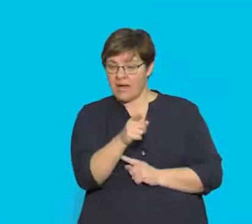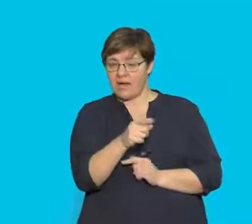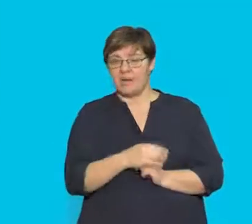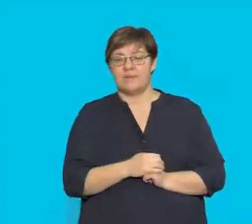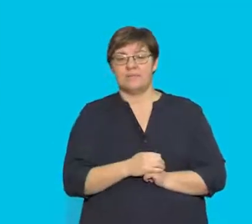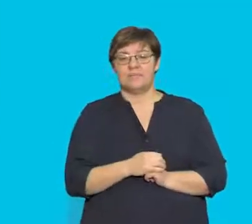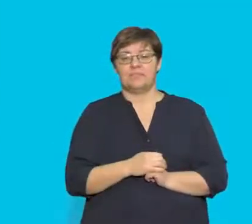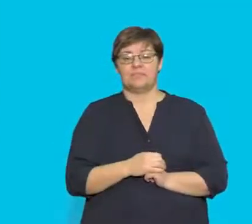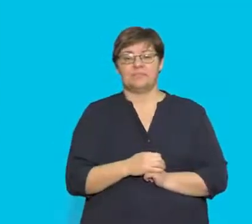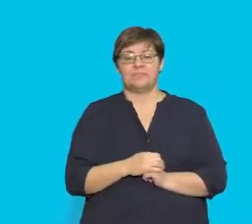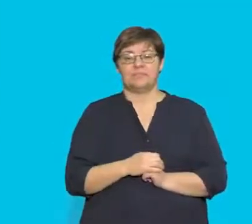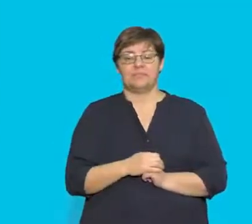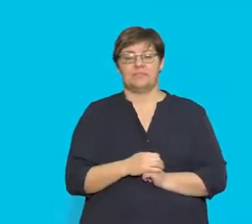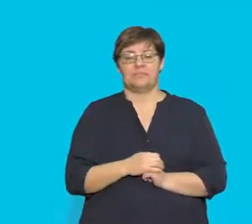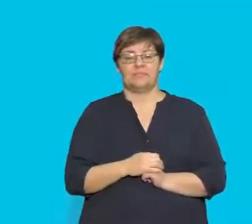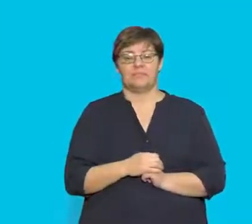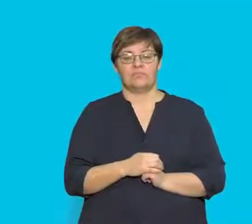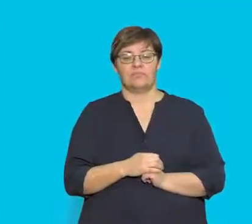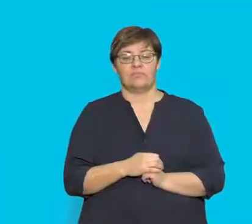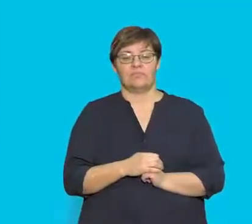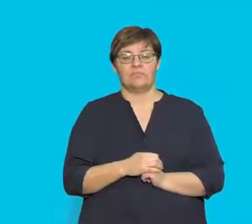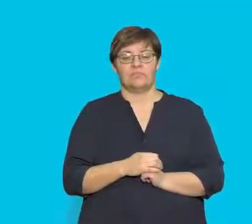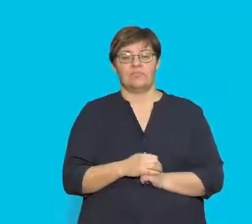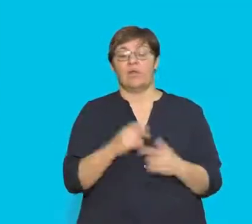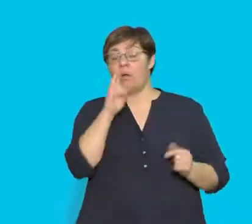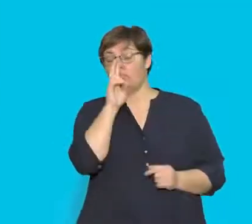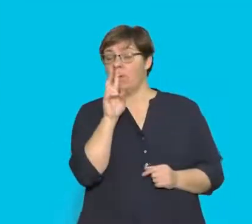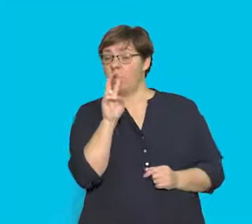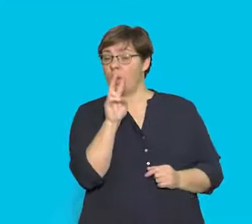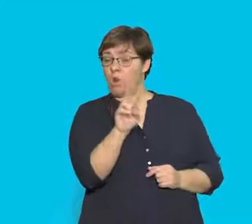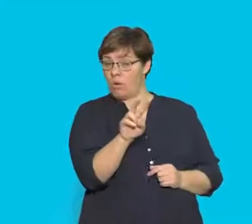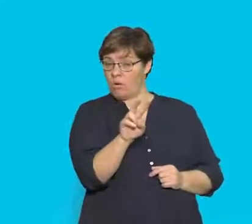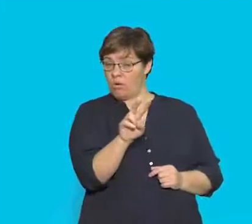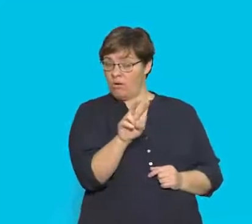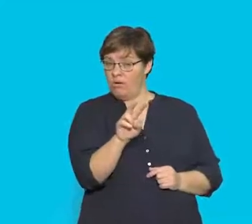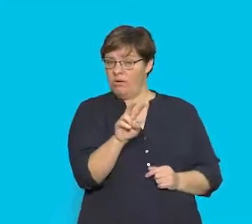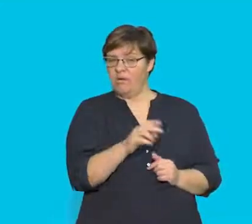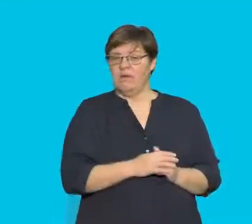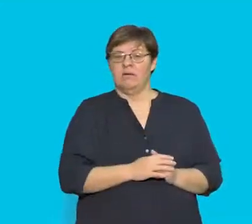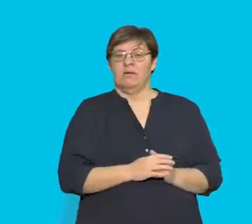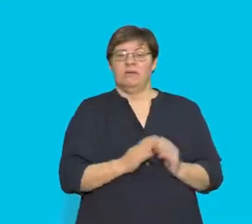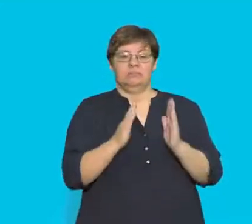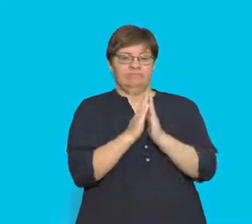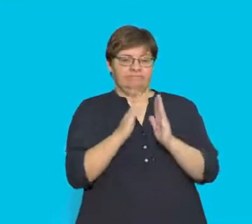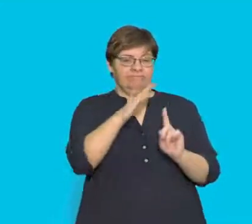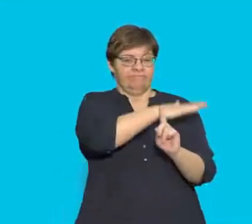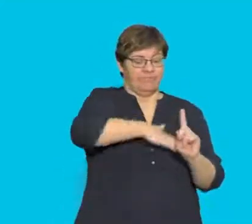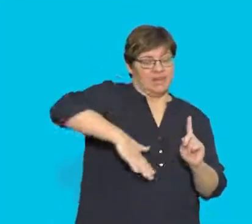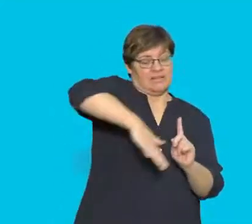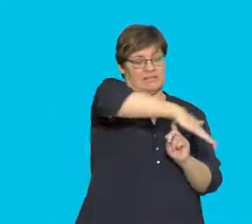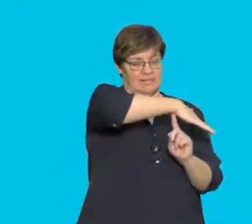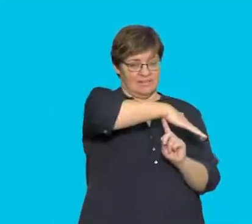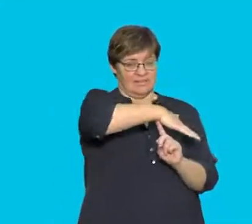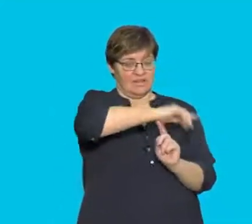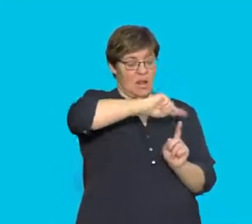or a solenoid is we started in terms of looking at the magnetic field